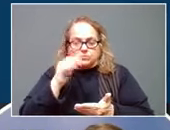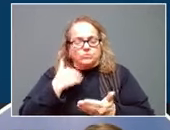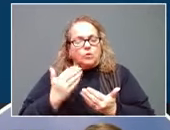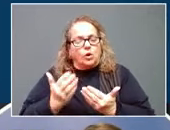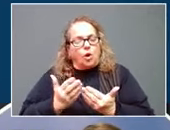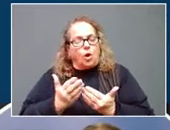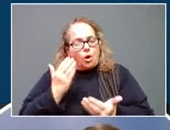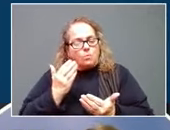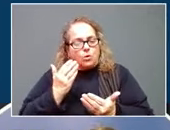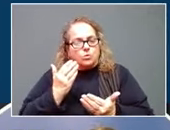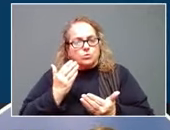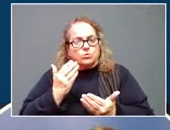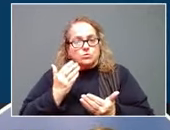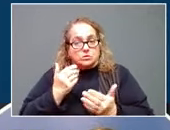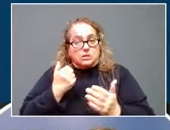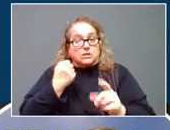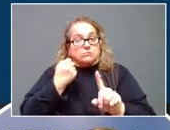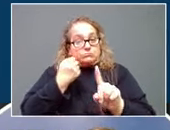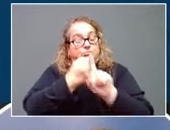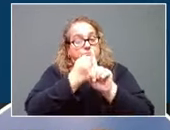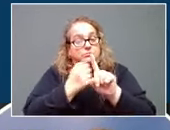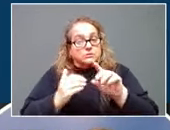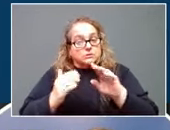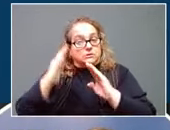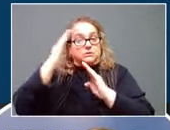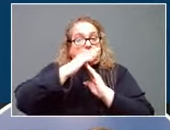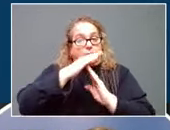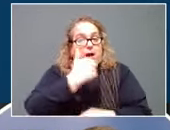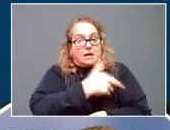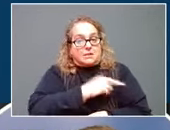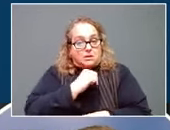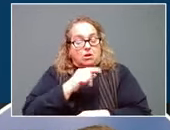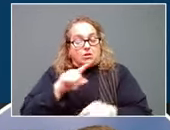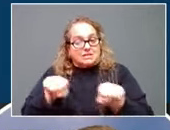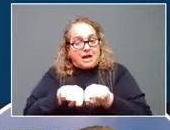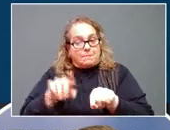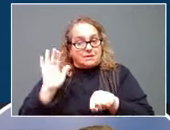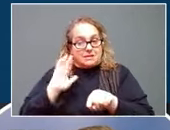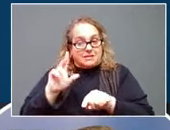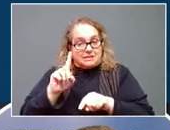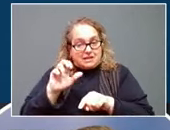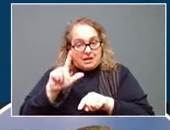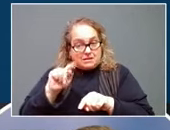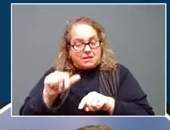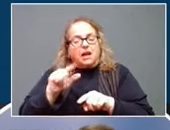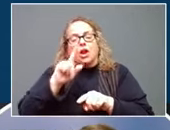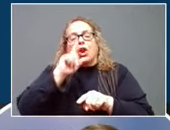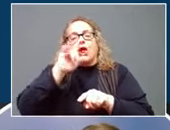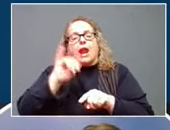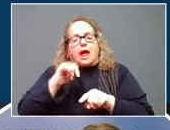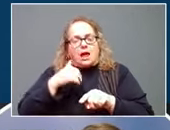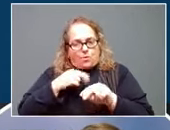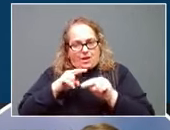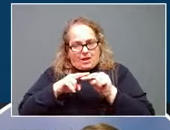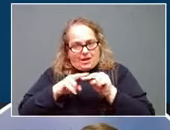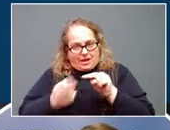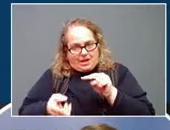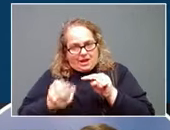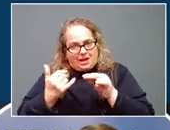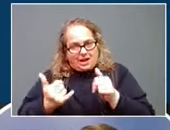reached hospitalization levels in Delta. It does look like we are declining. It is not moving as